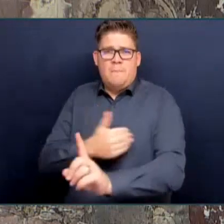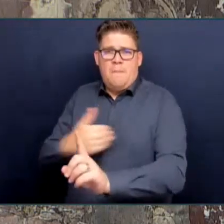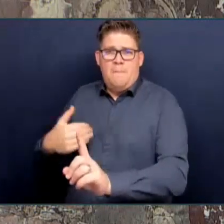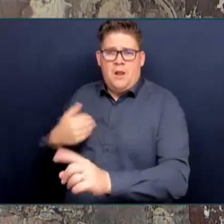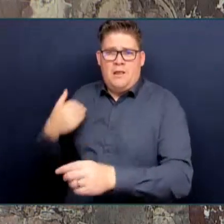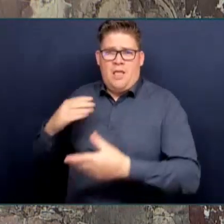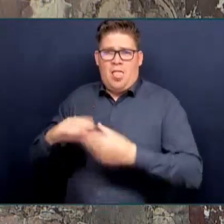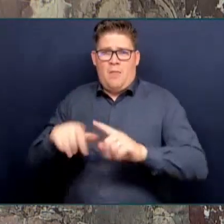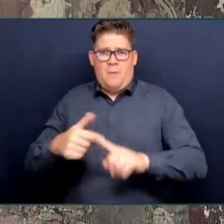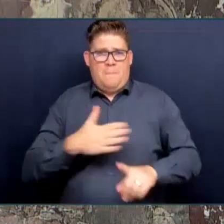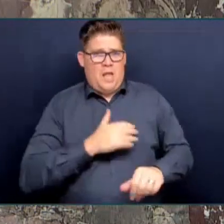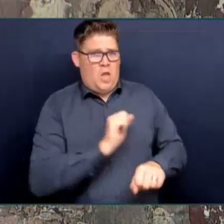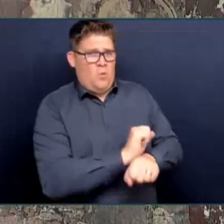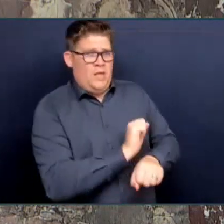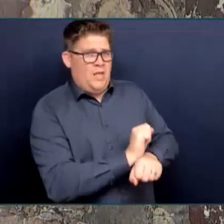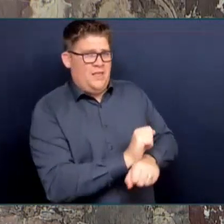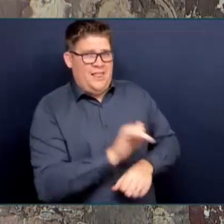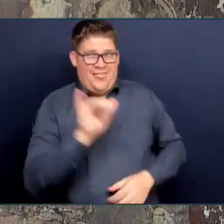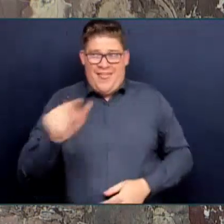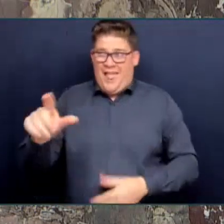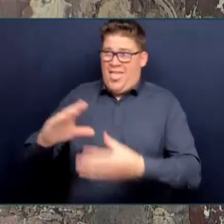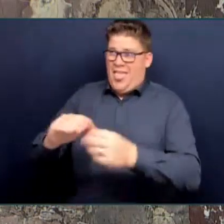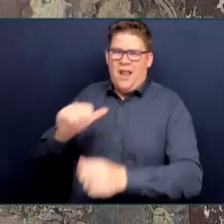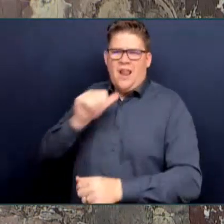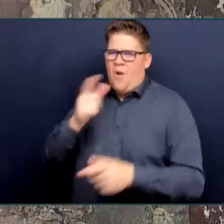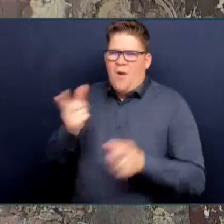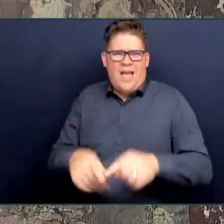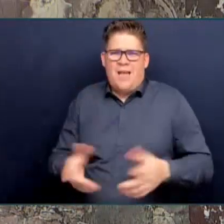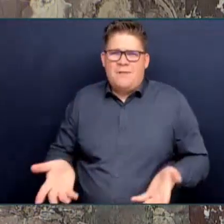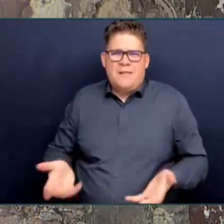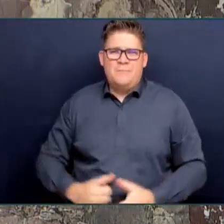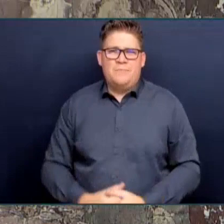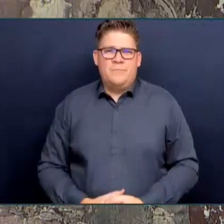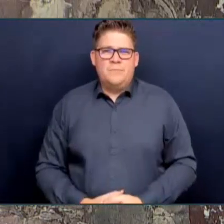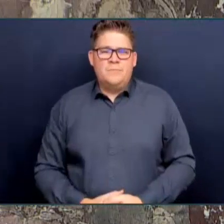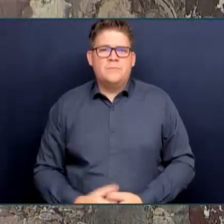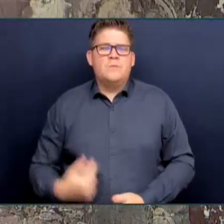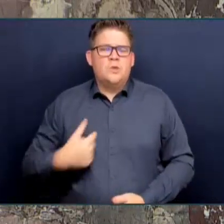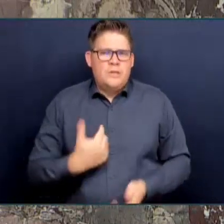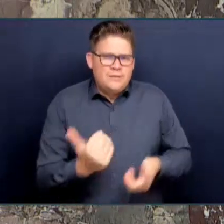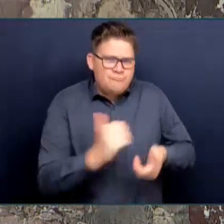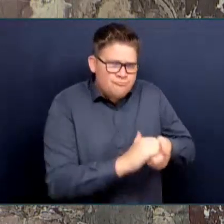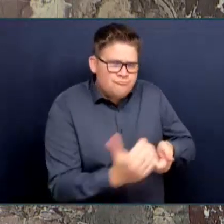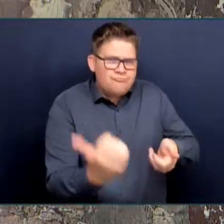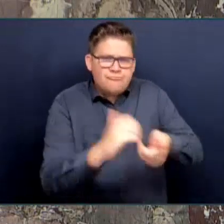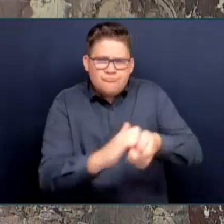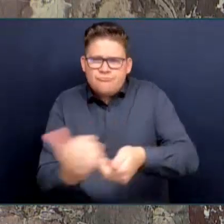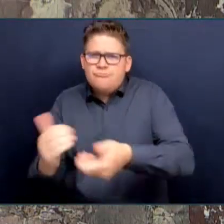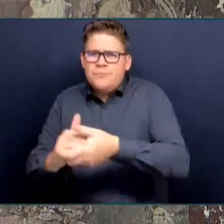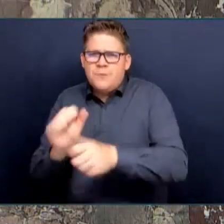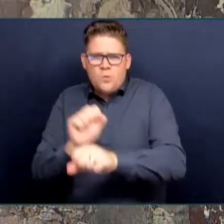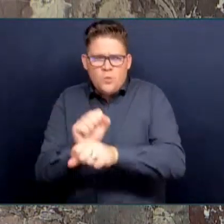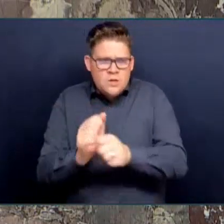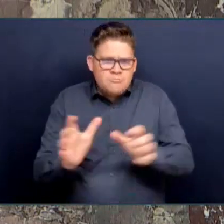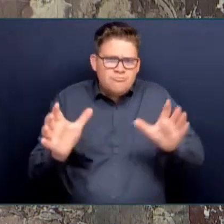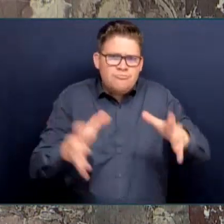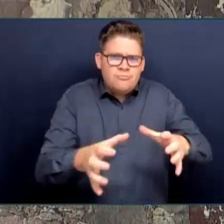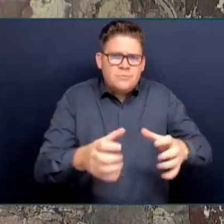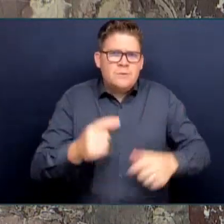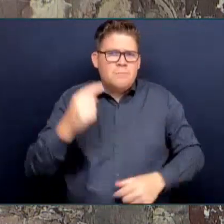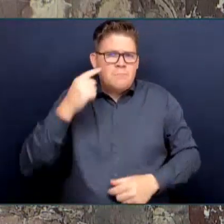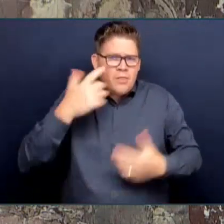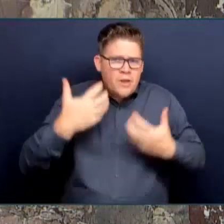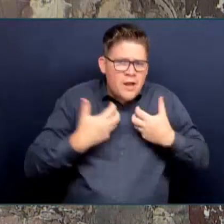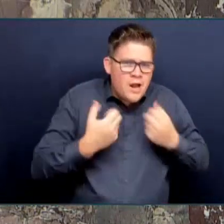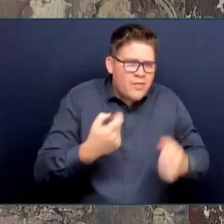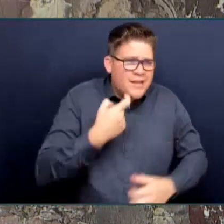working together is the core of how we respond to these issues. Addressing mental health and addiction issues in a comprehensive way